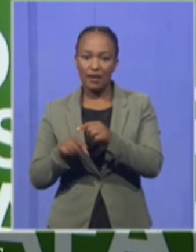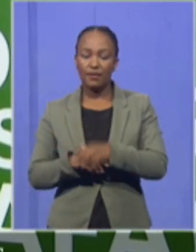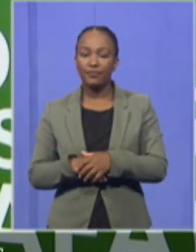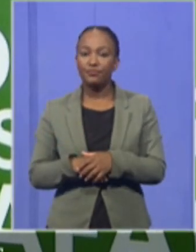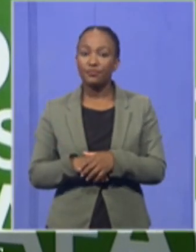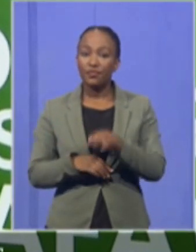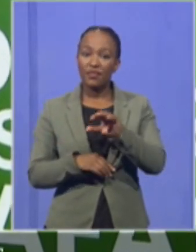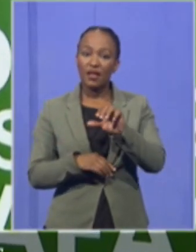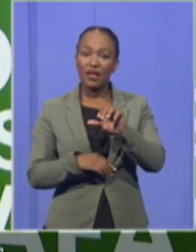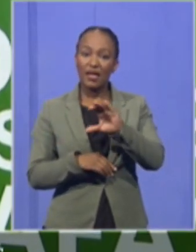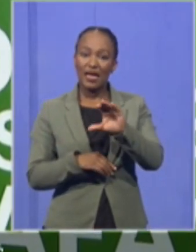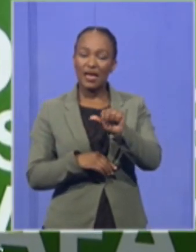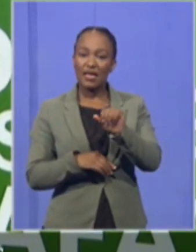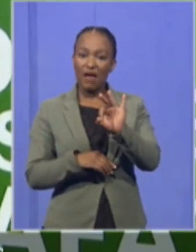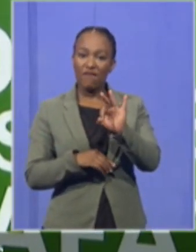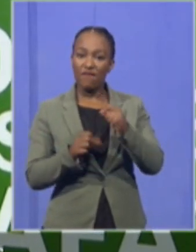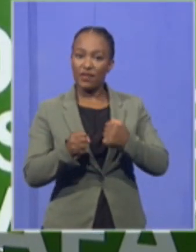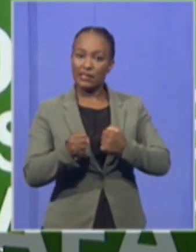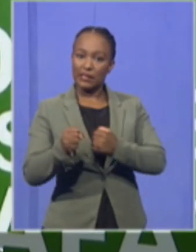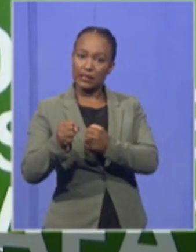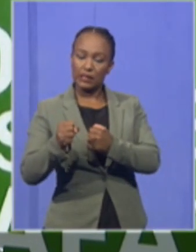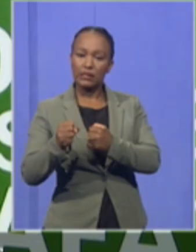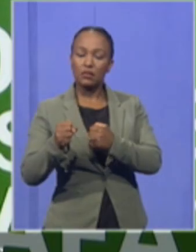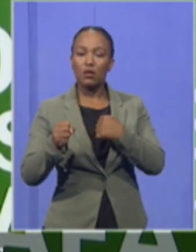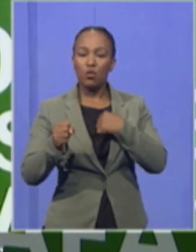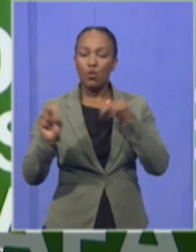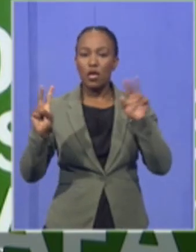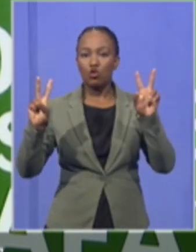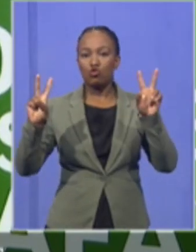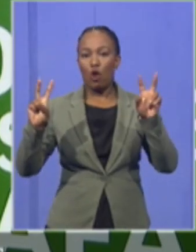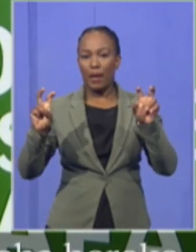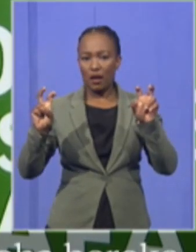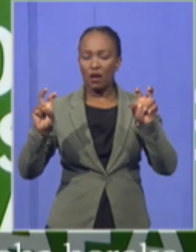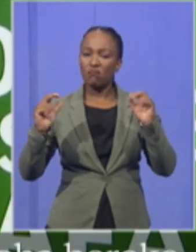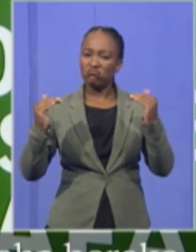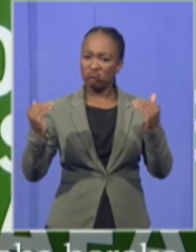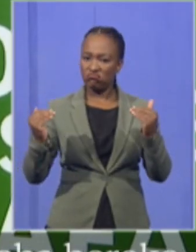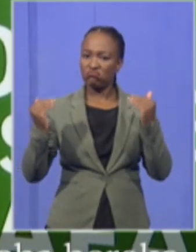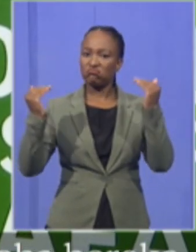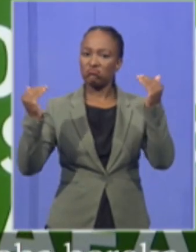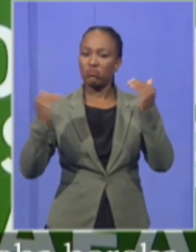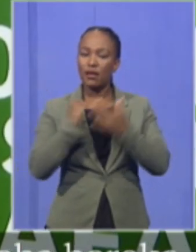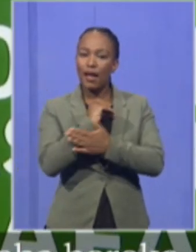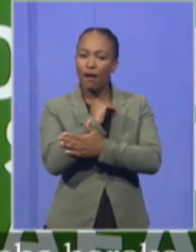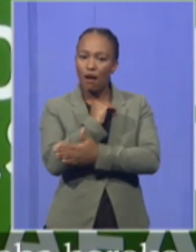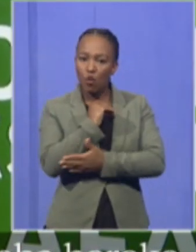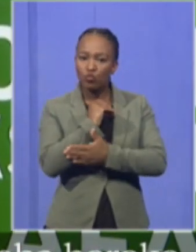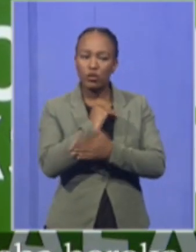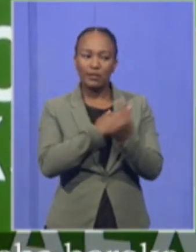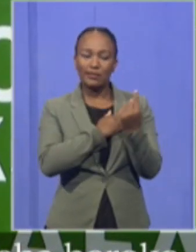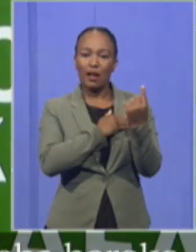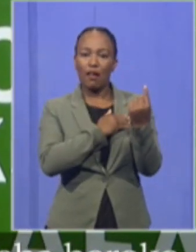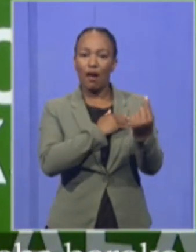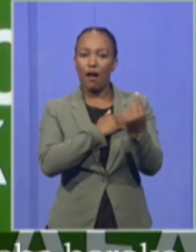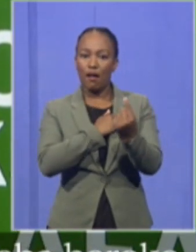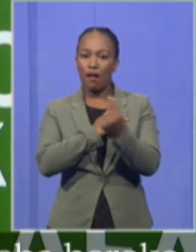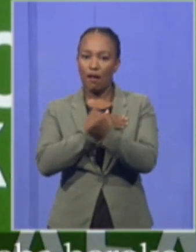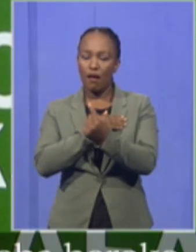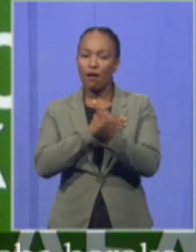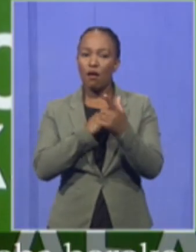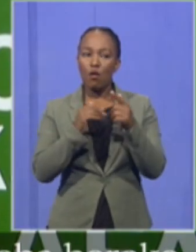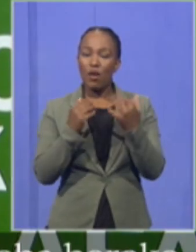that we should take the doping control into another level so that in each country we'd have like minimum of 3 doping